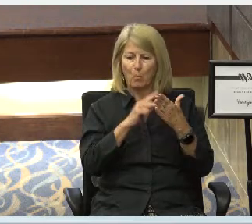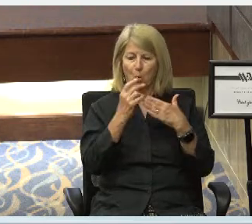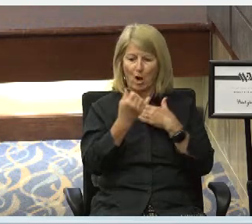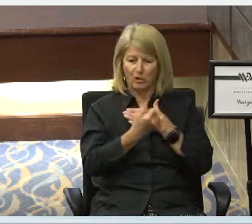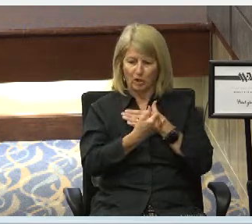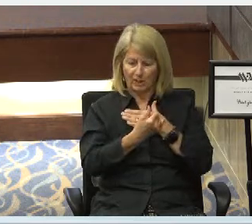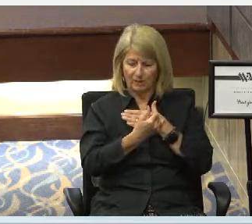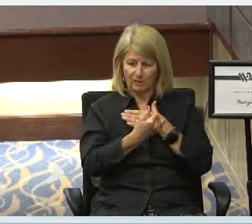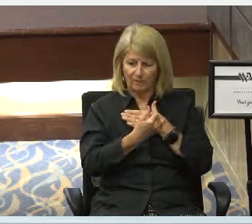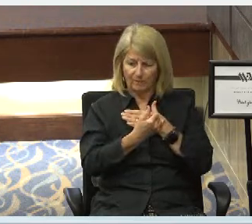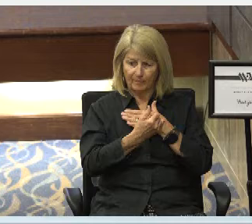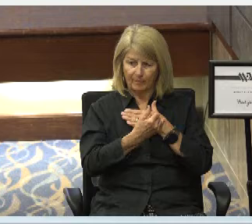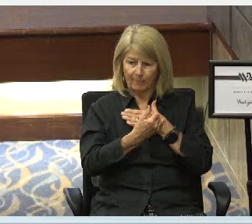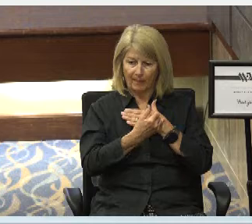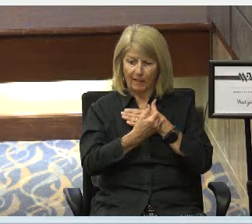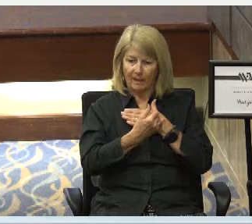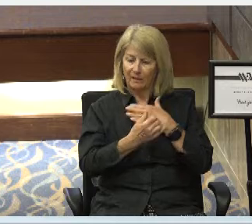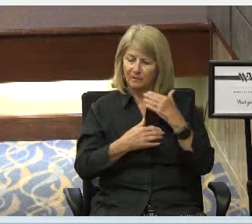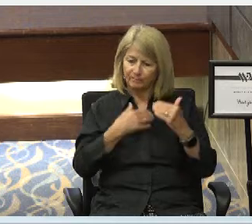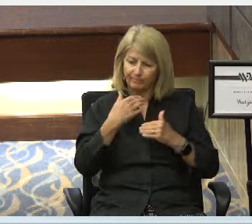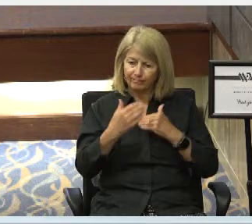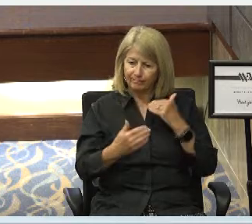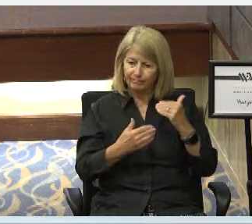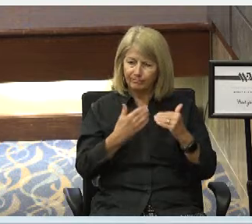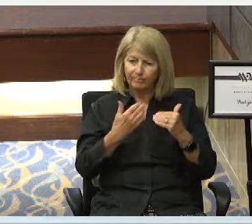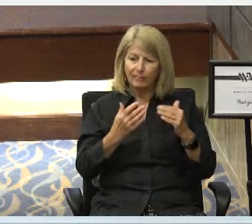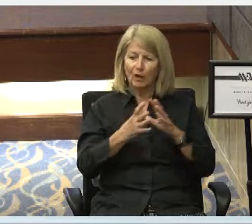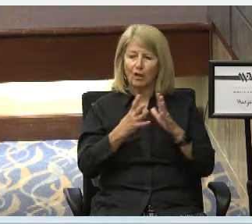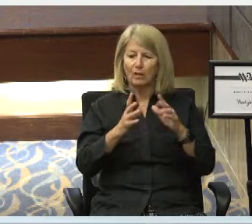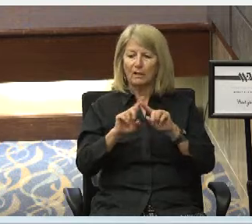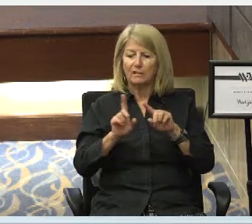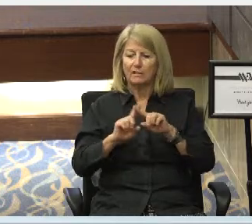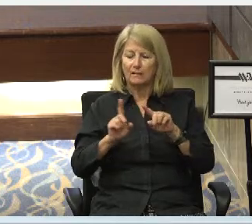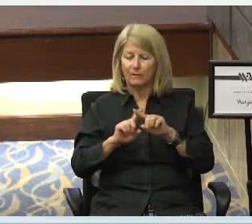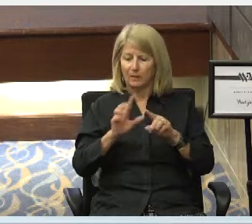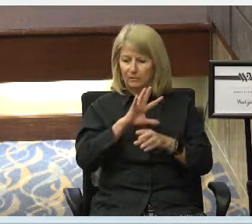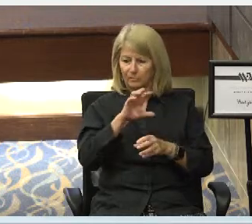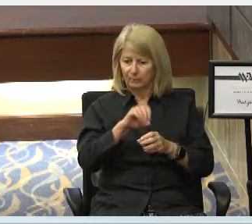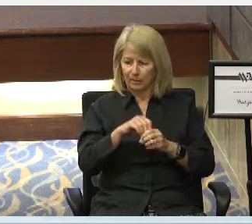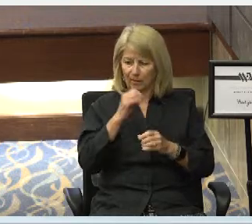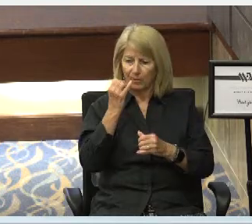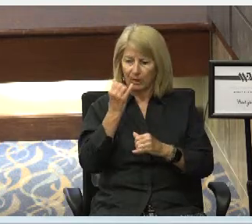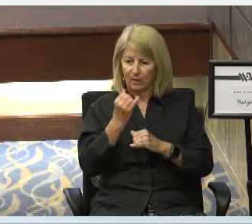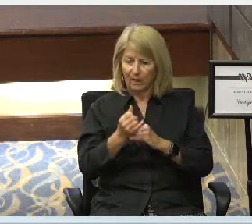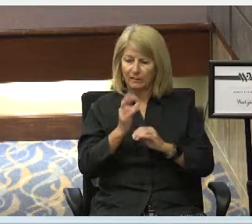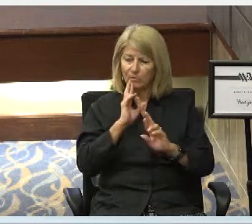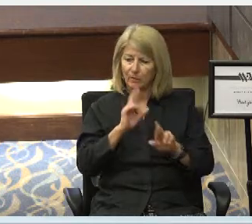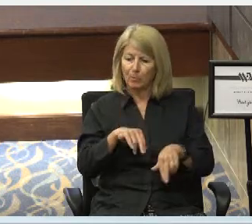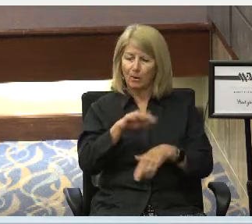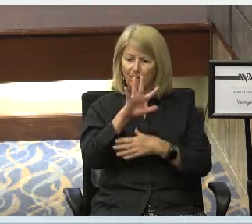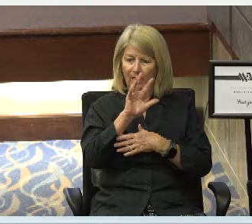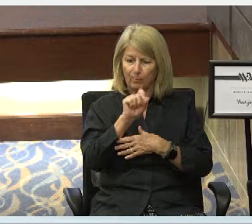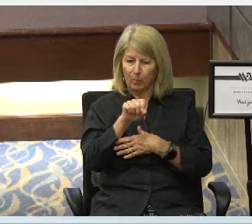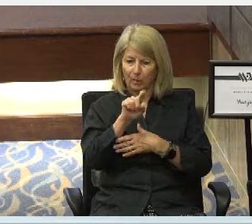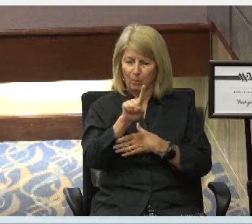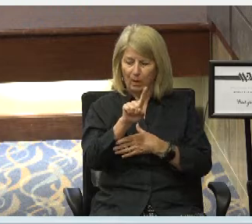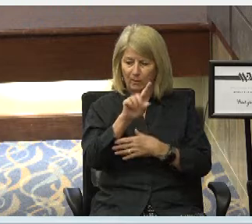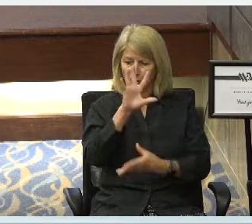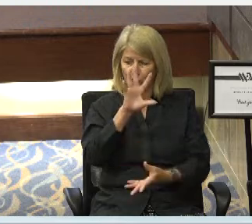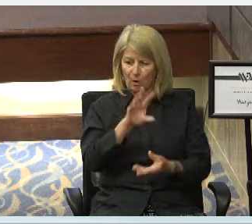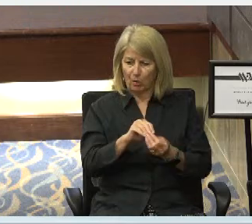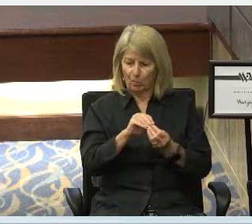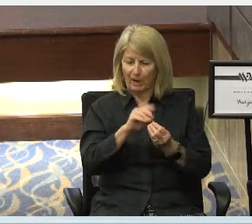is underway, a lot of different elements there. The last report to council was about $5.1 million total, so we're adding some additional funding